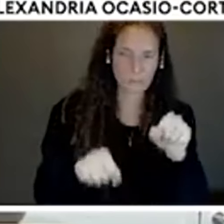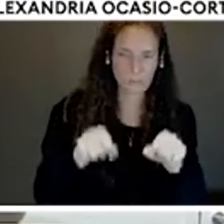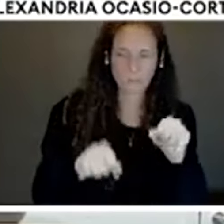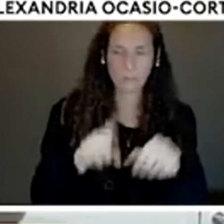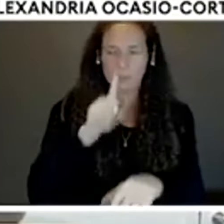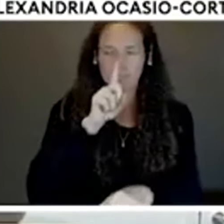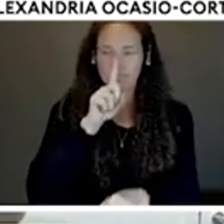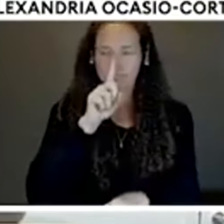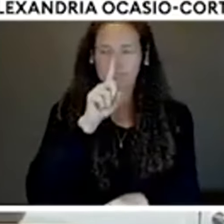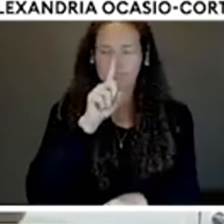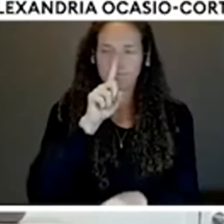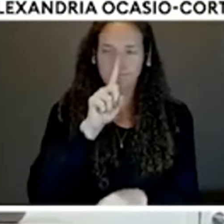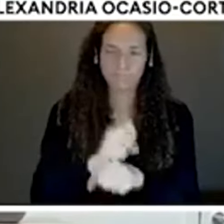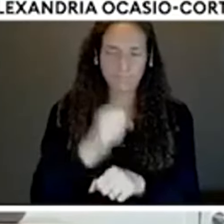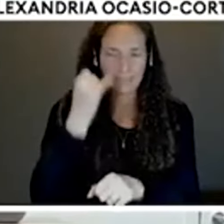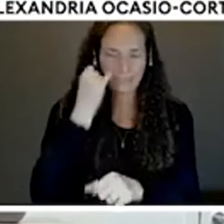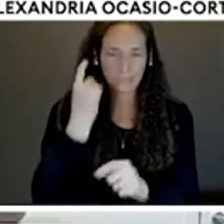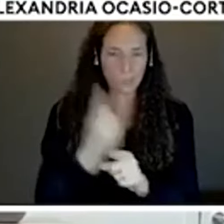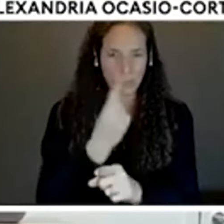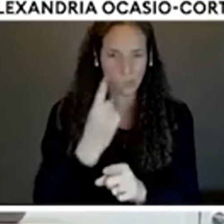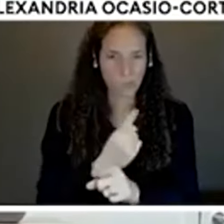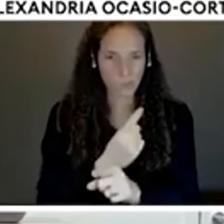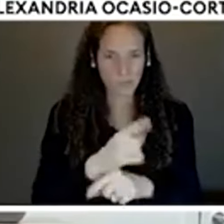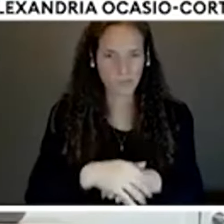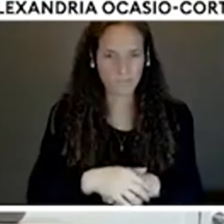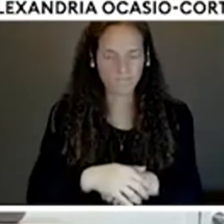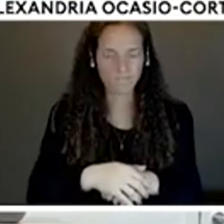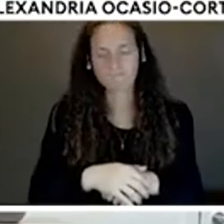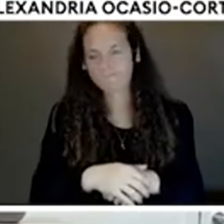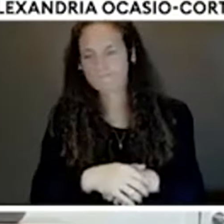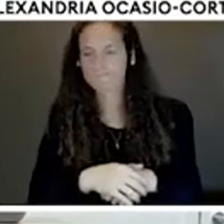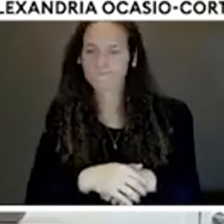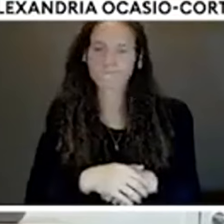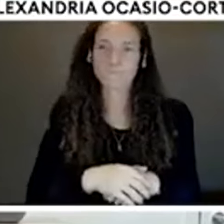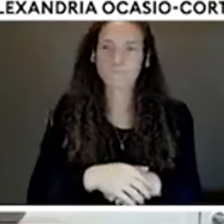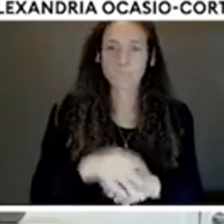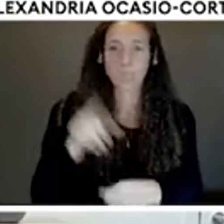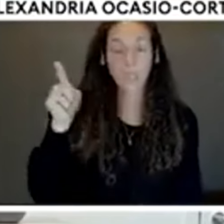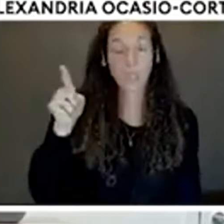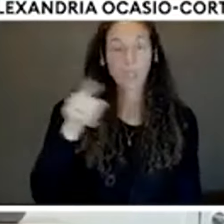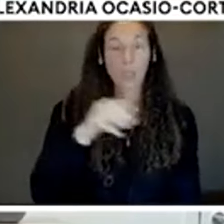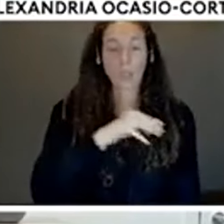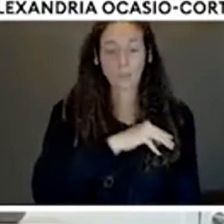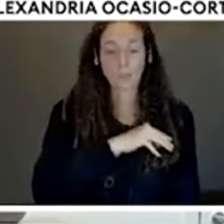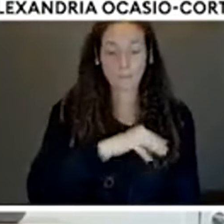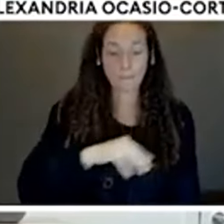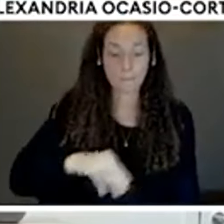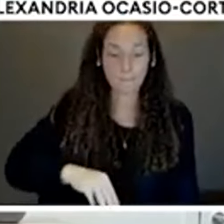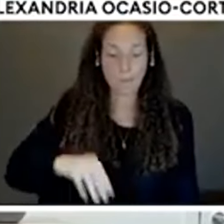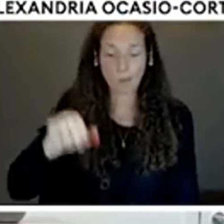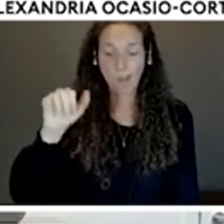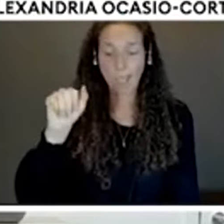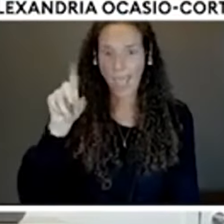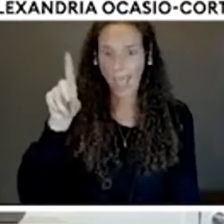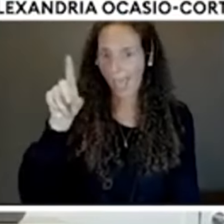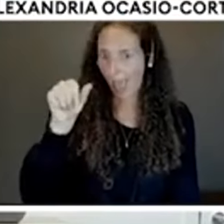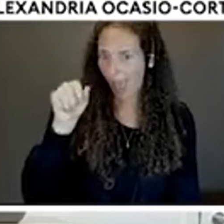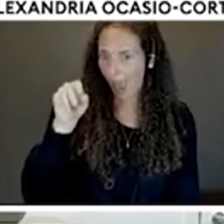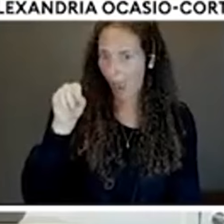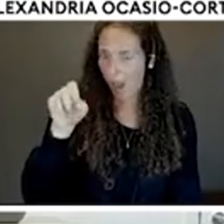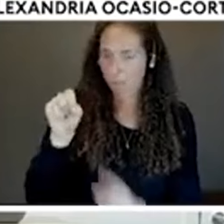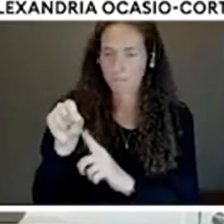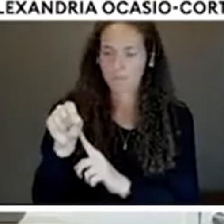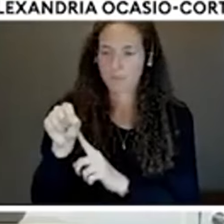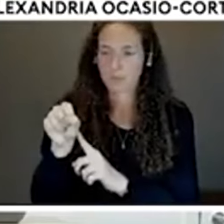the math, I don't believe that Mayor Adams has really shown